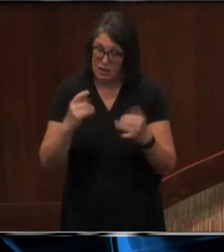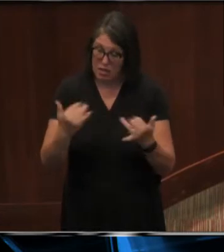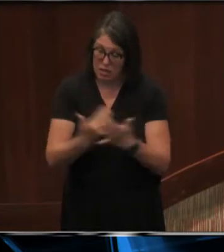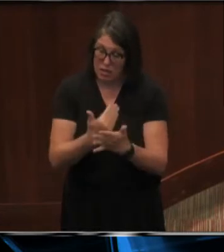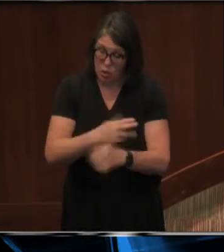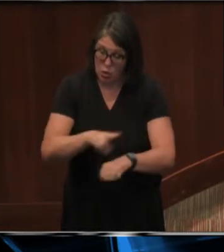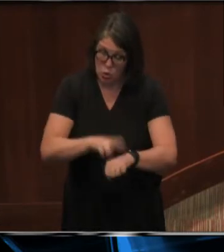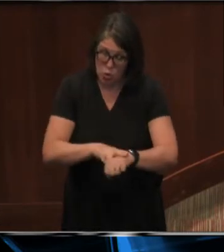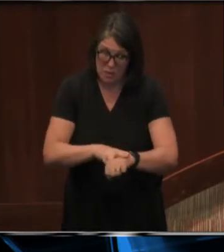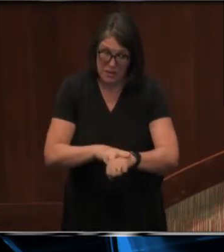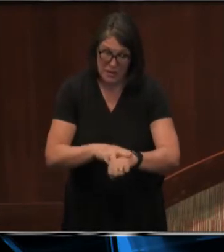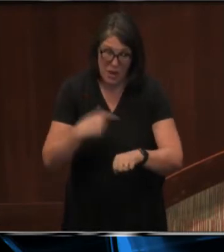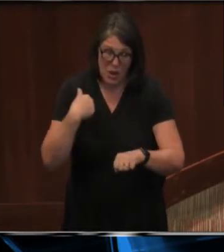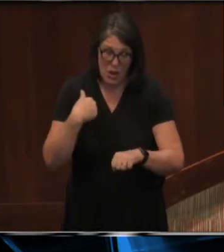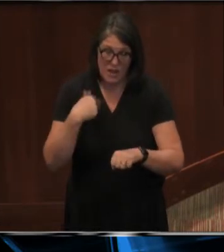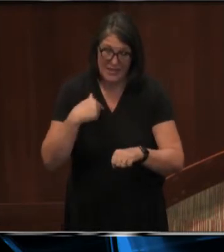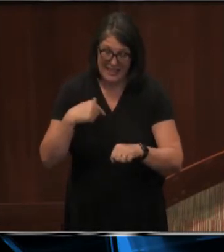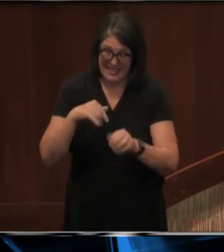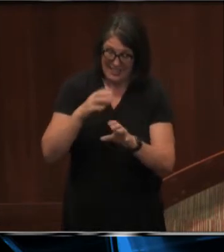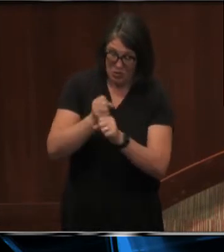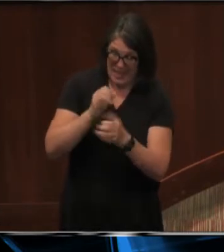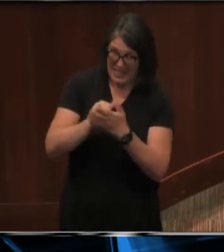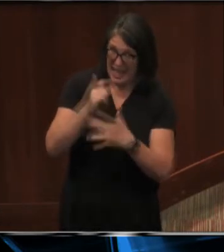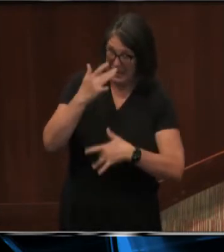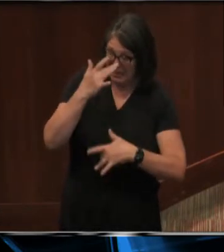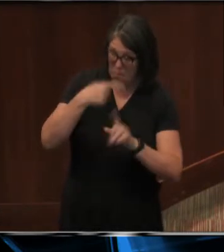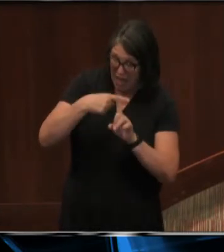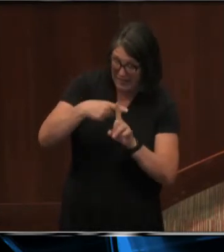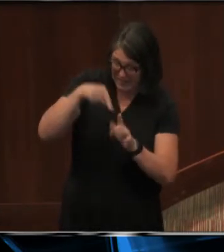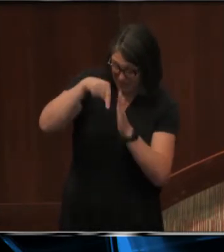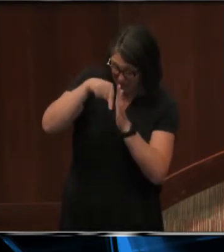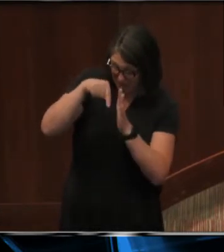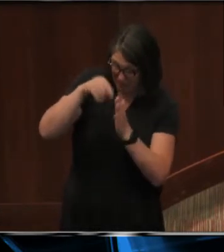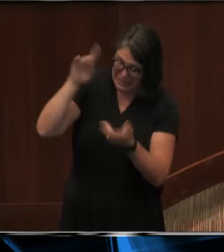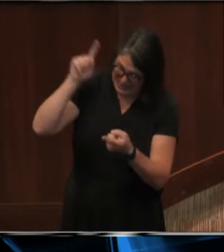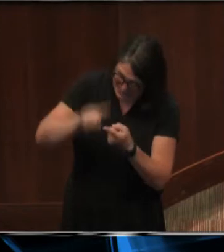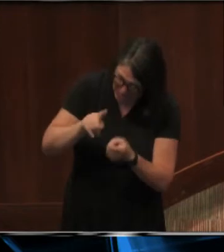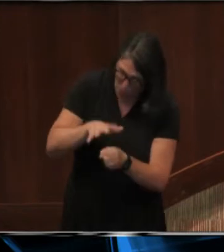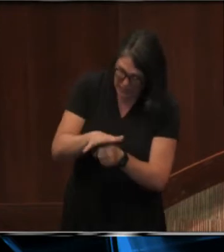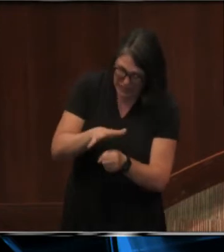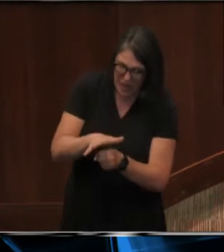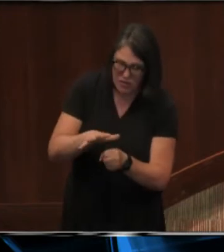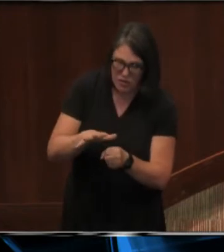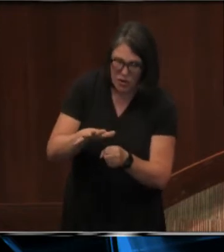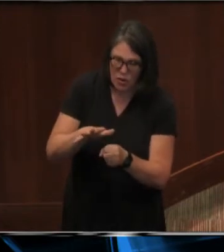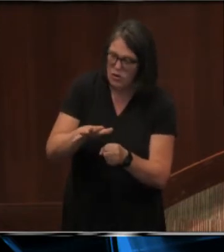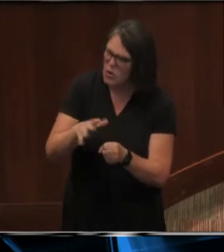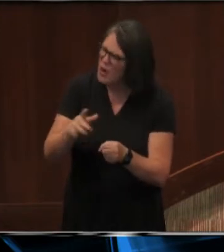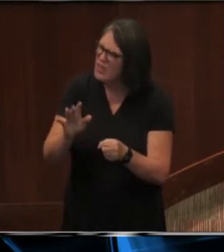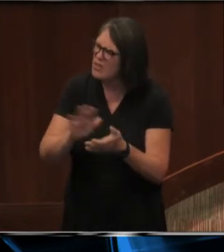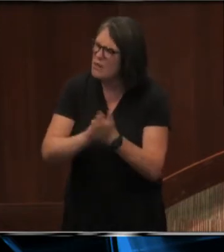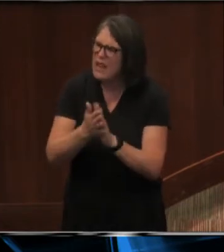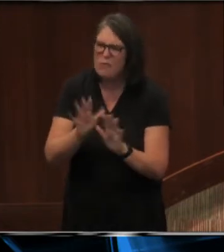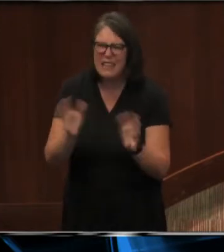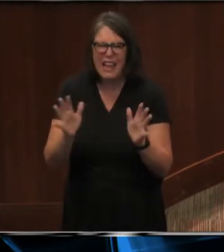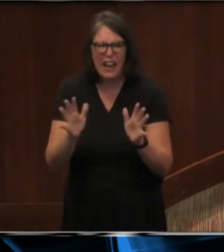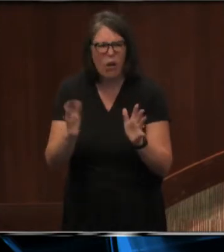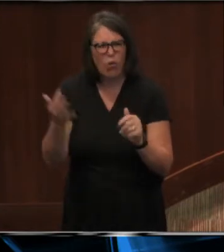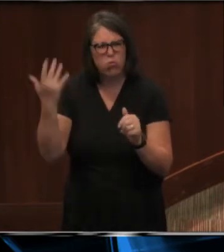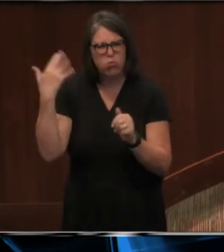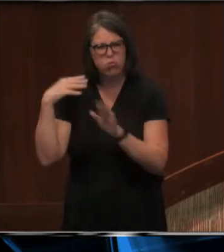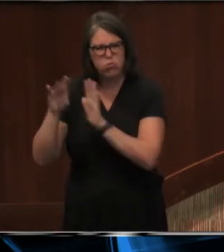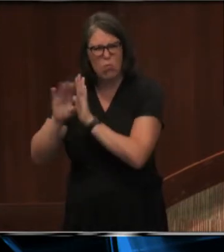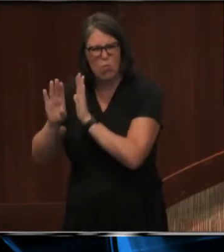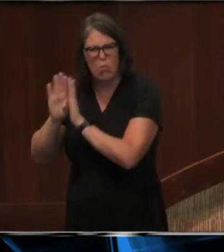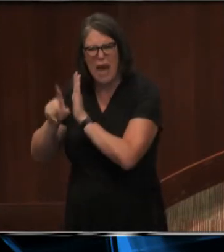get that R0 down low enough that it would either just become background noise and we